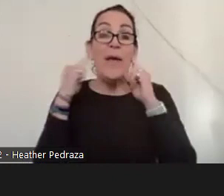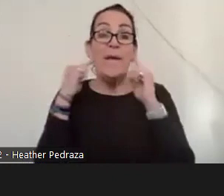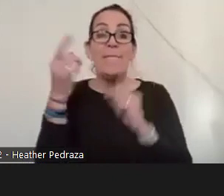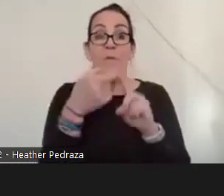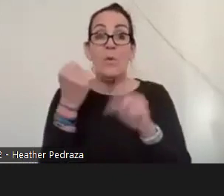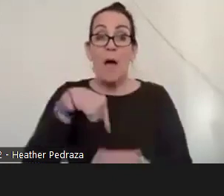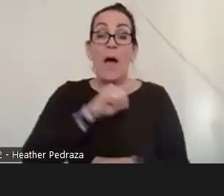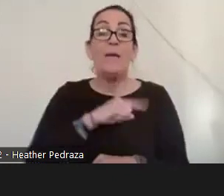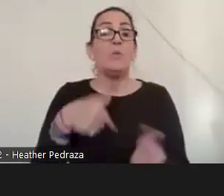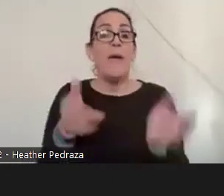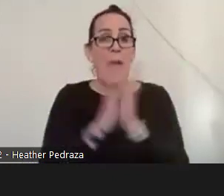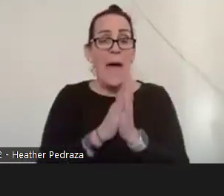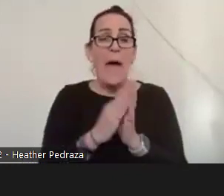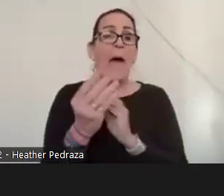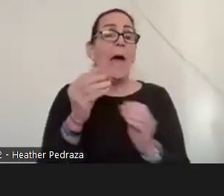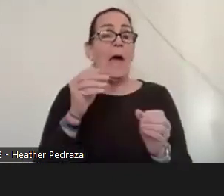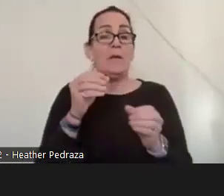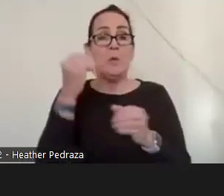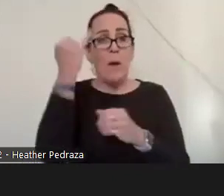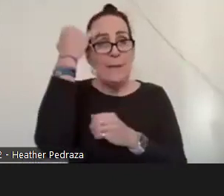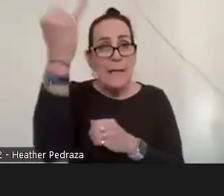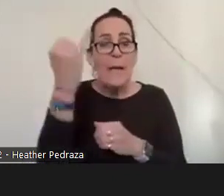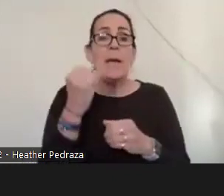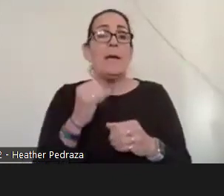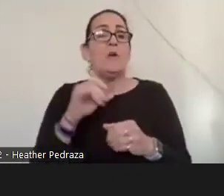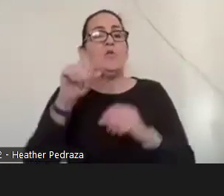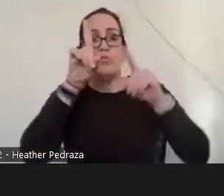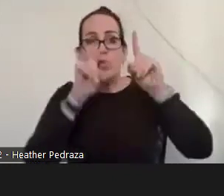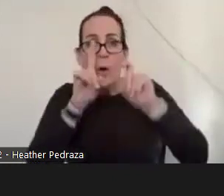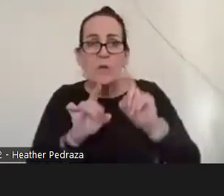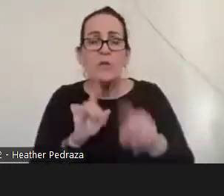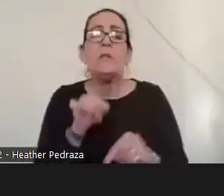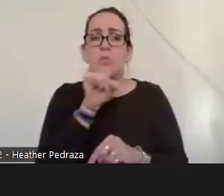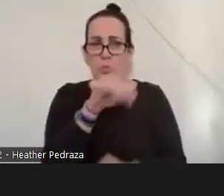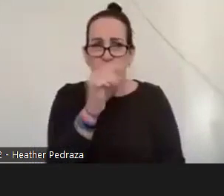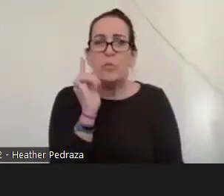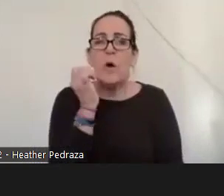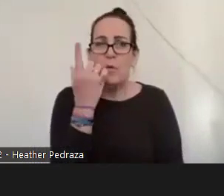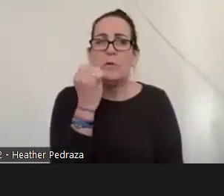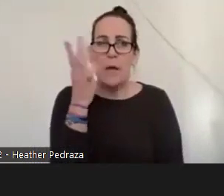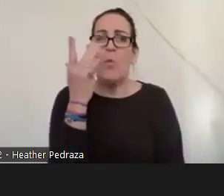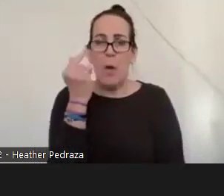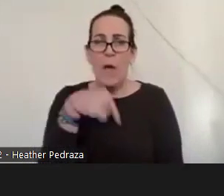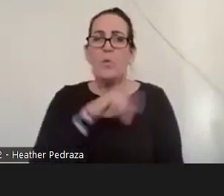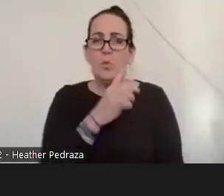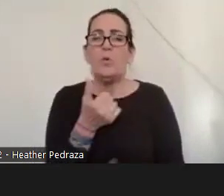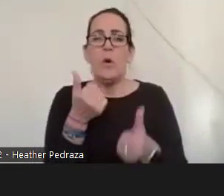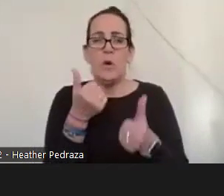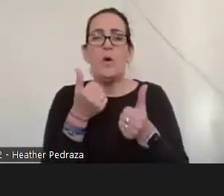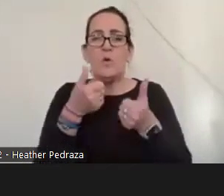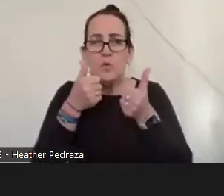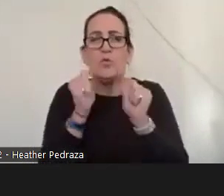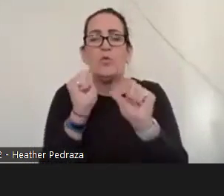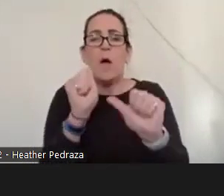input or interviews or to do a survey or some way to provide additional input, you'll know why. It's in the